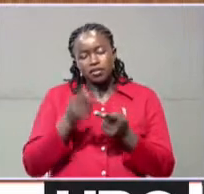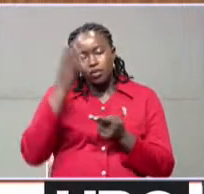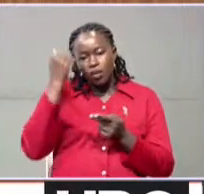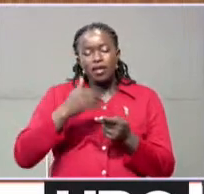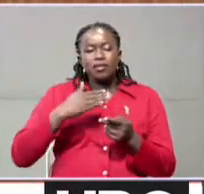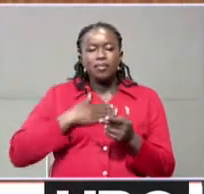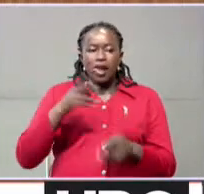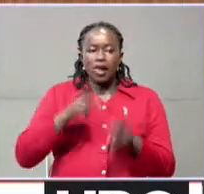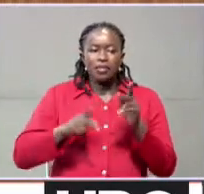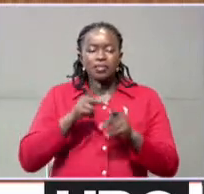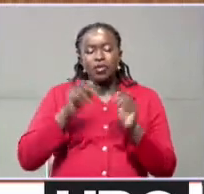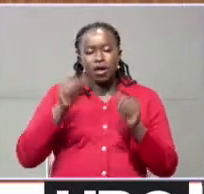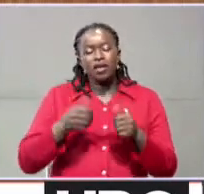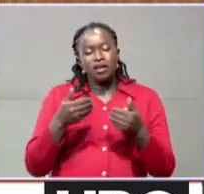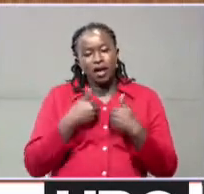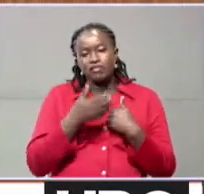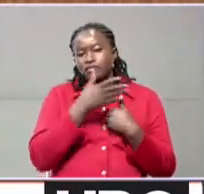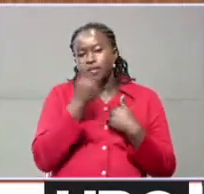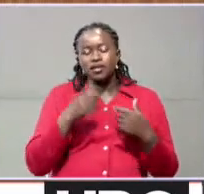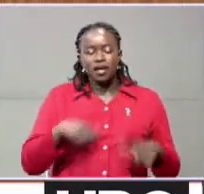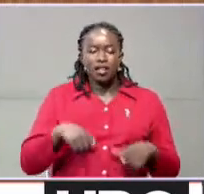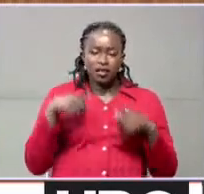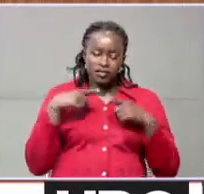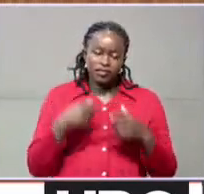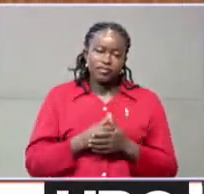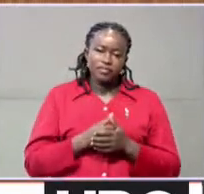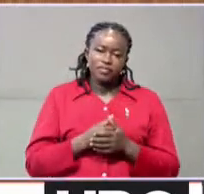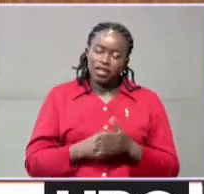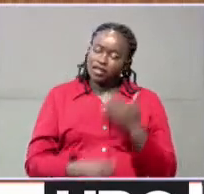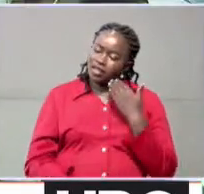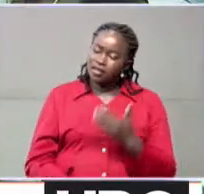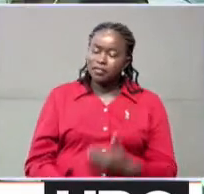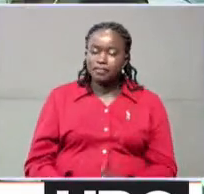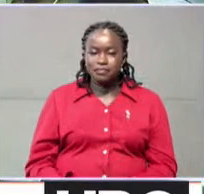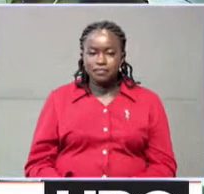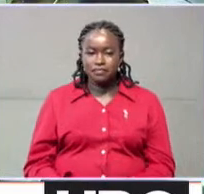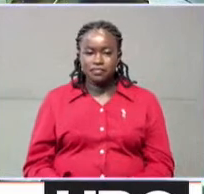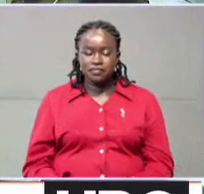can have a better living a big submit thank you